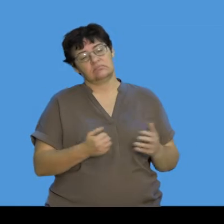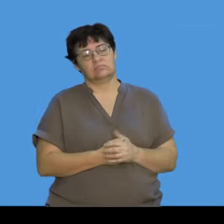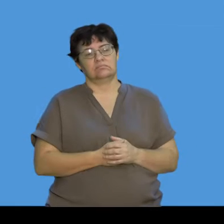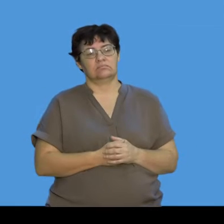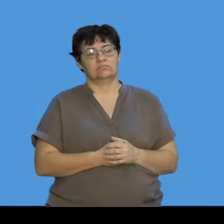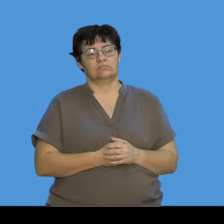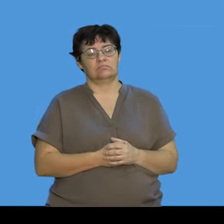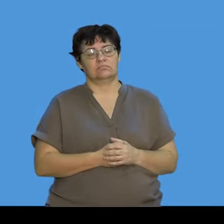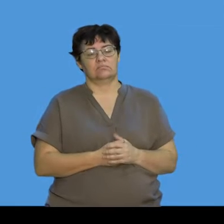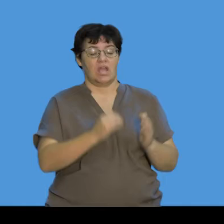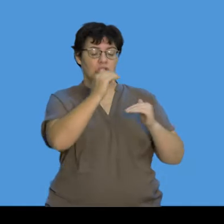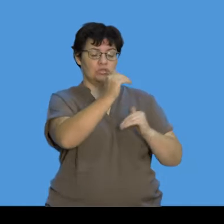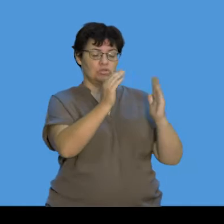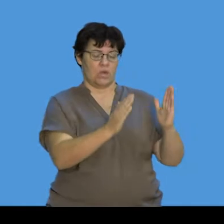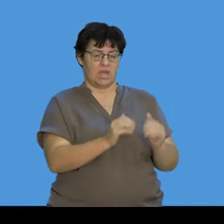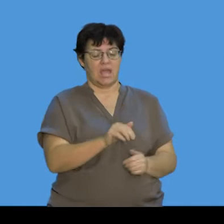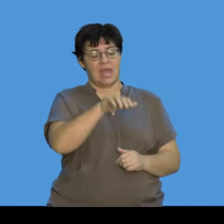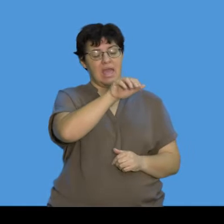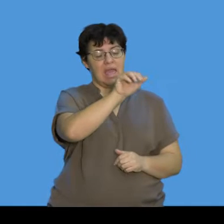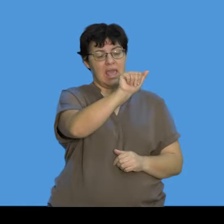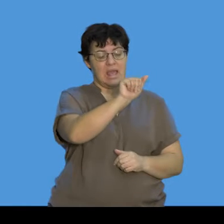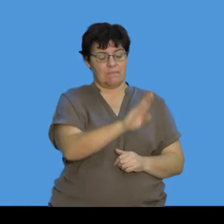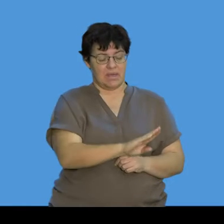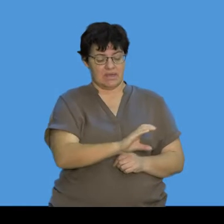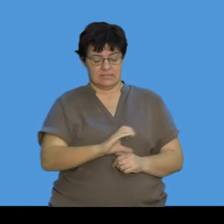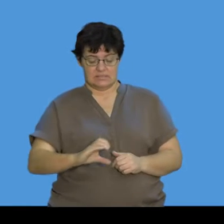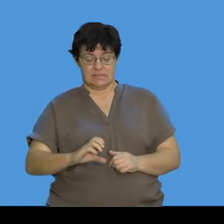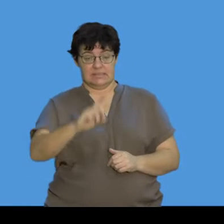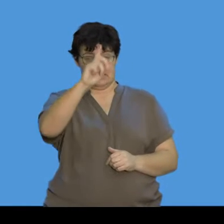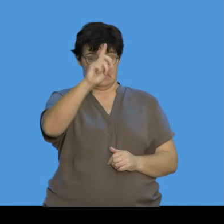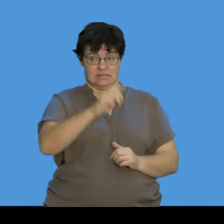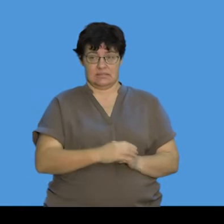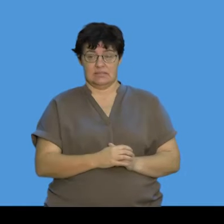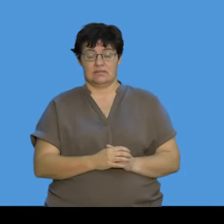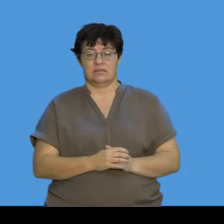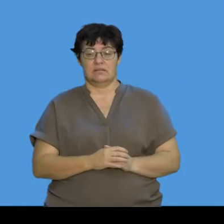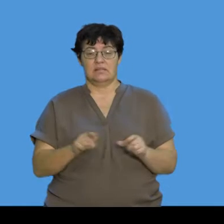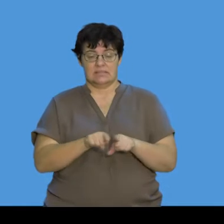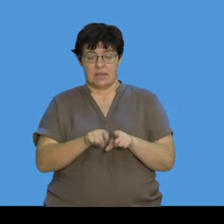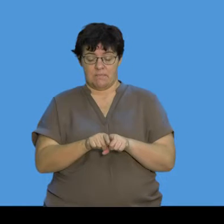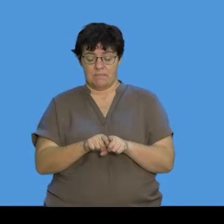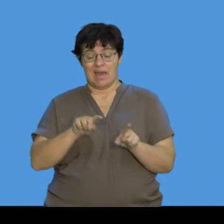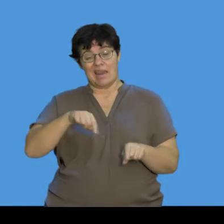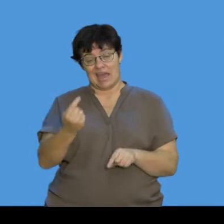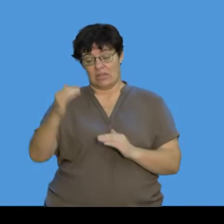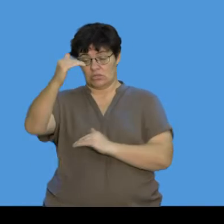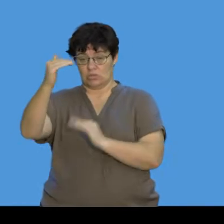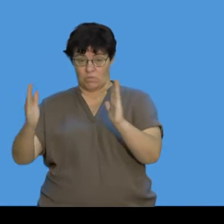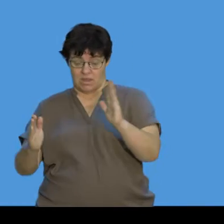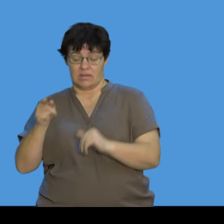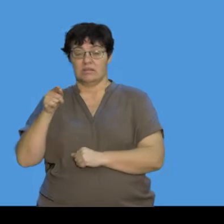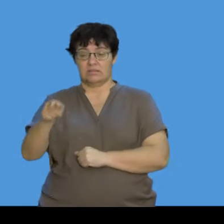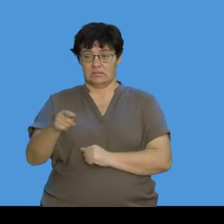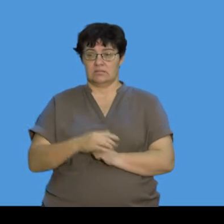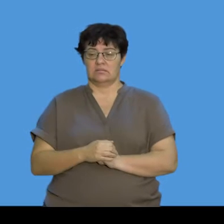I have square A, B, C, D, right? And also another square here,